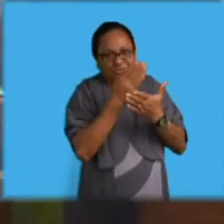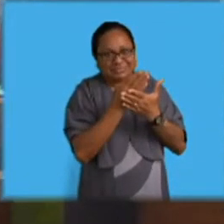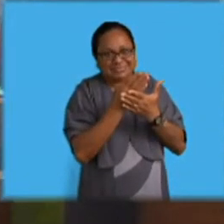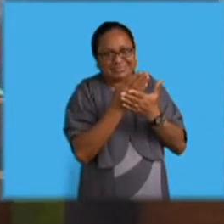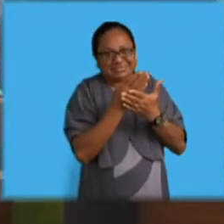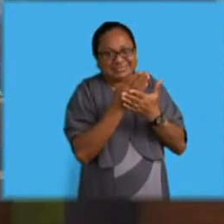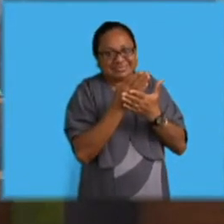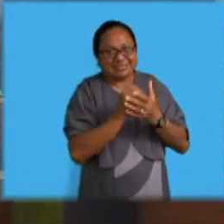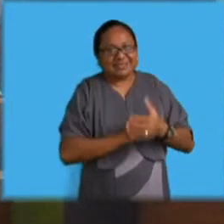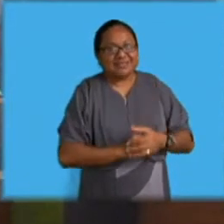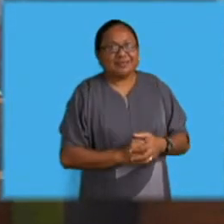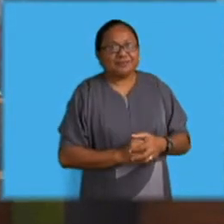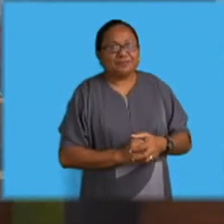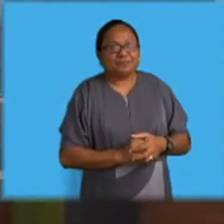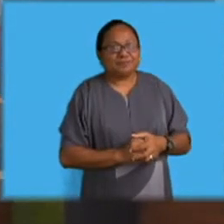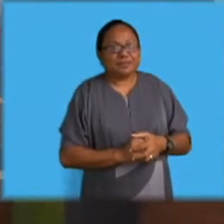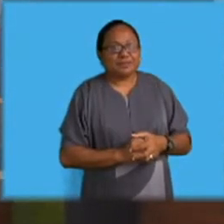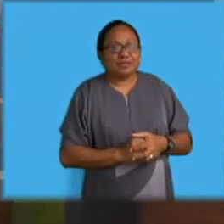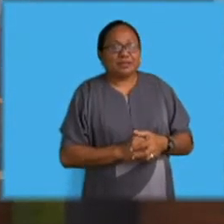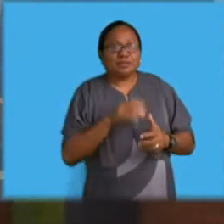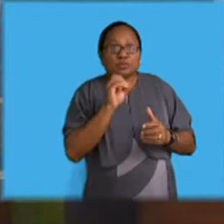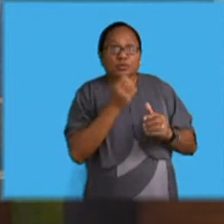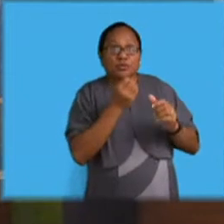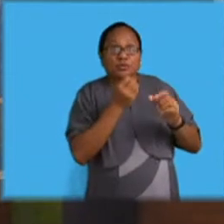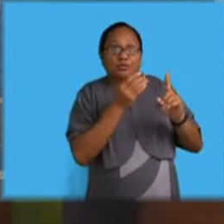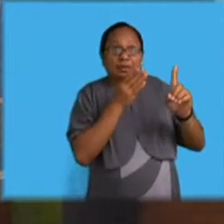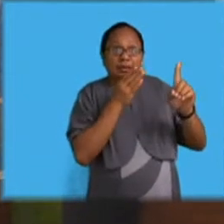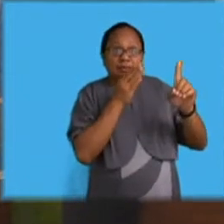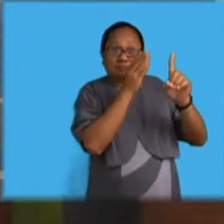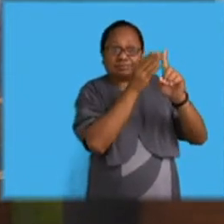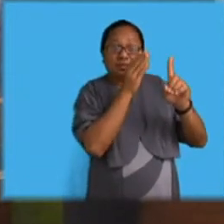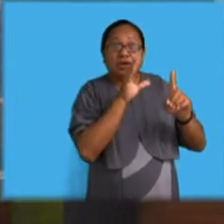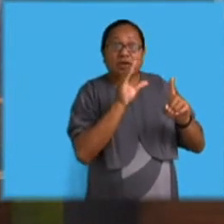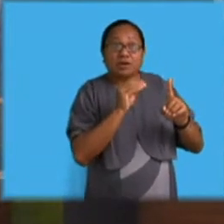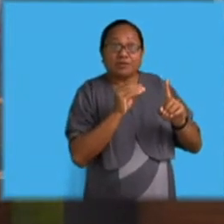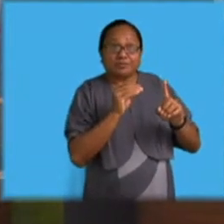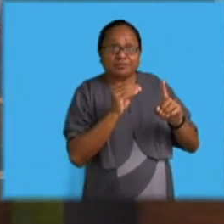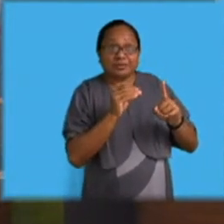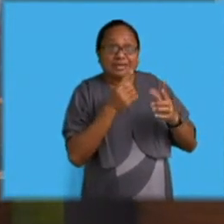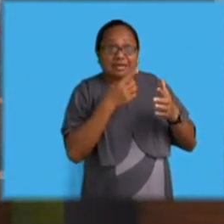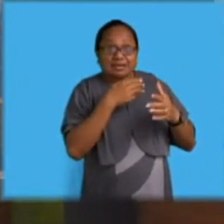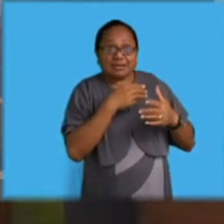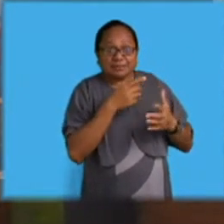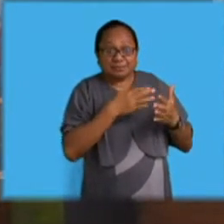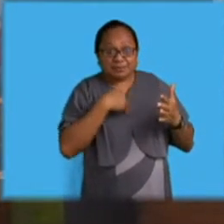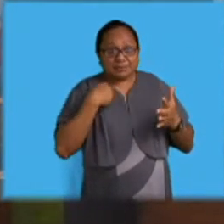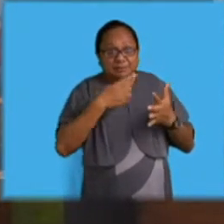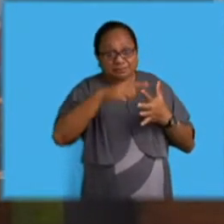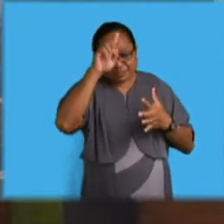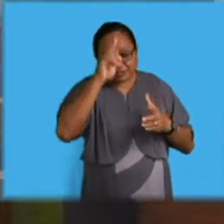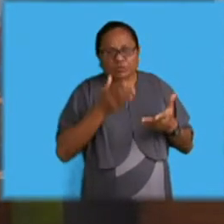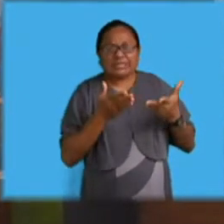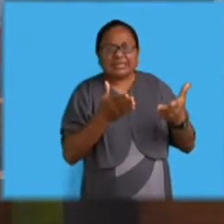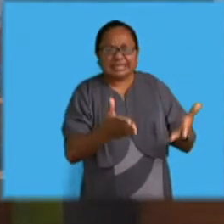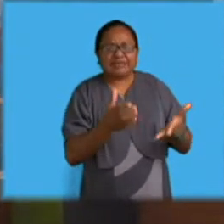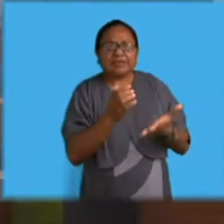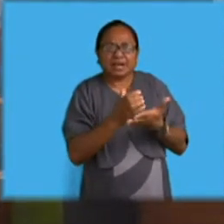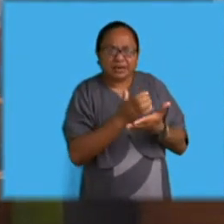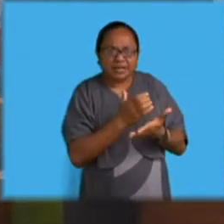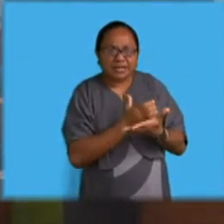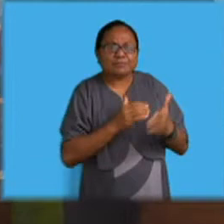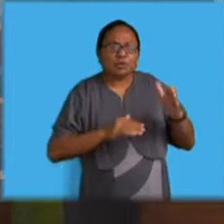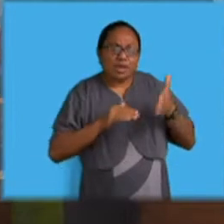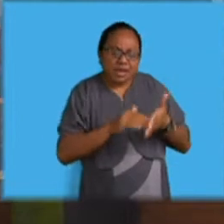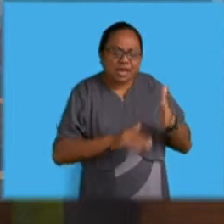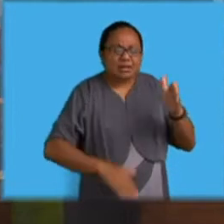Honourable Deputy Speaker, the mission of the Ministry of Education, Heritage and Arts is to provide a holistic and empowering education system that will enable children